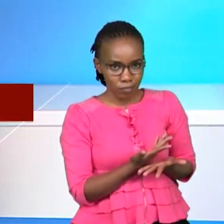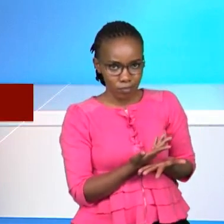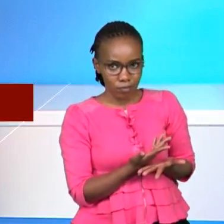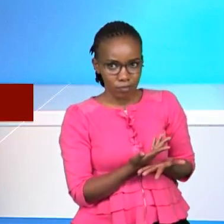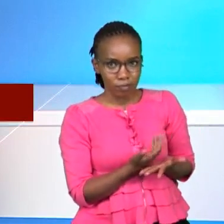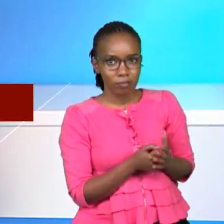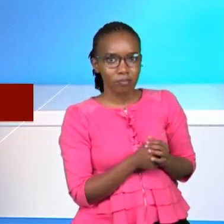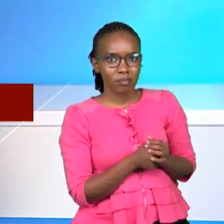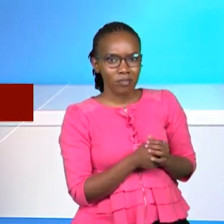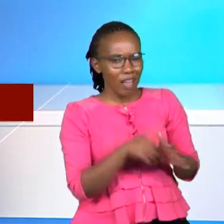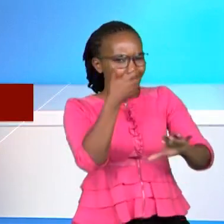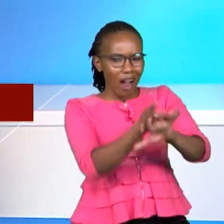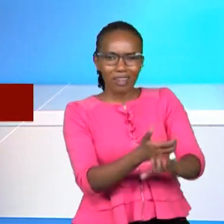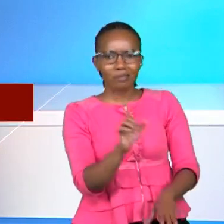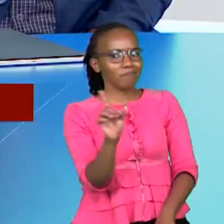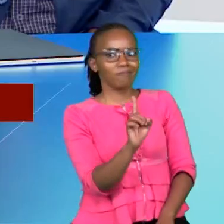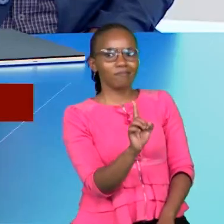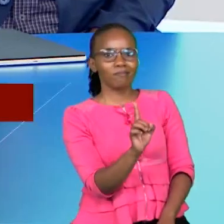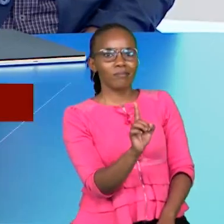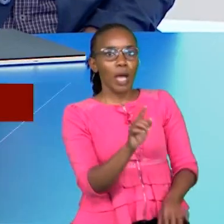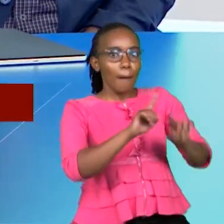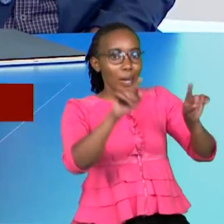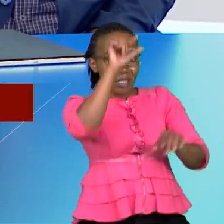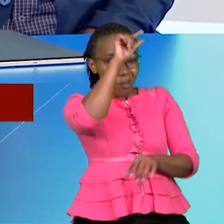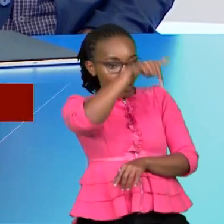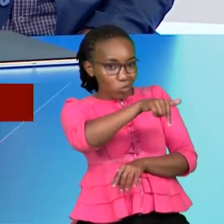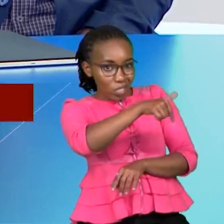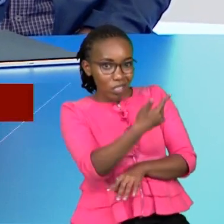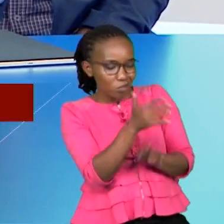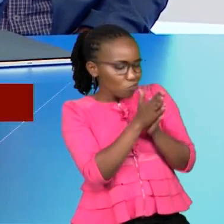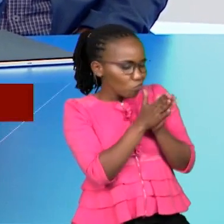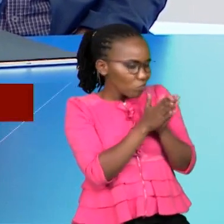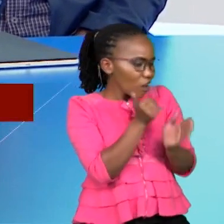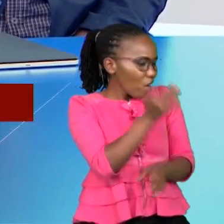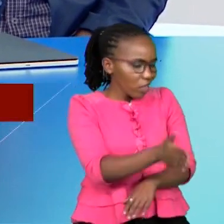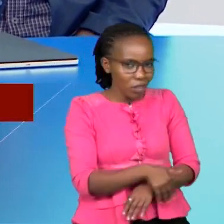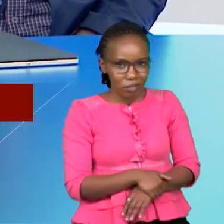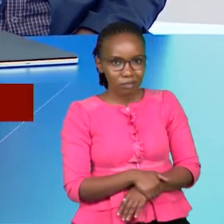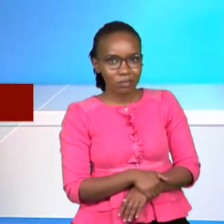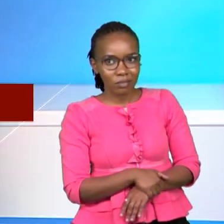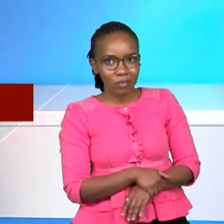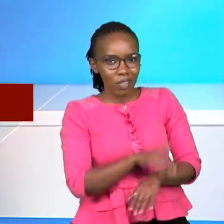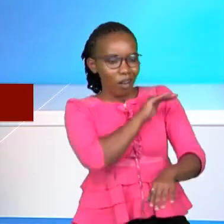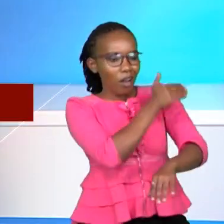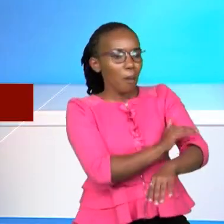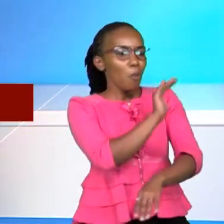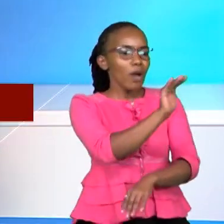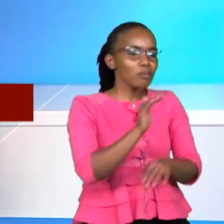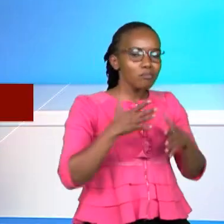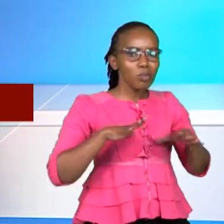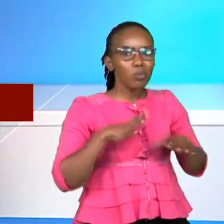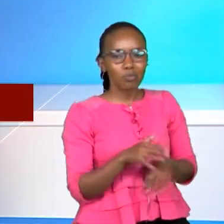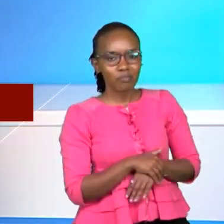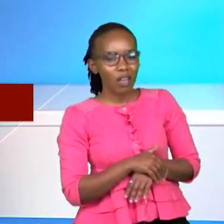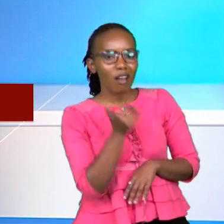It's not rocket science, but the government of the day is just not interested in empowering the people who need this